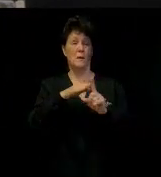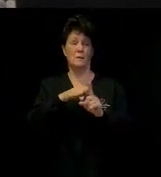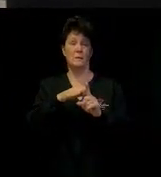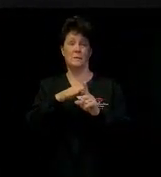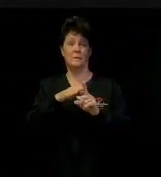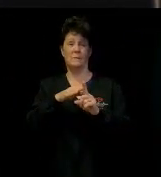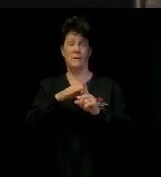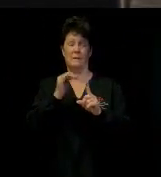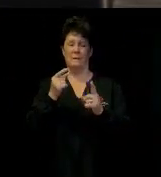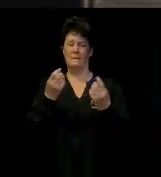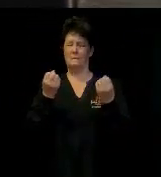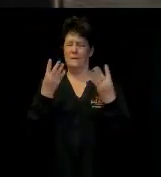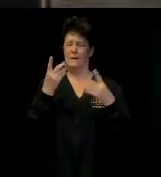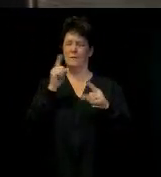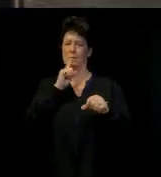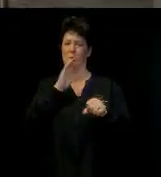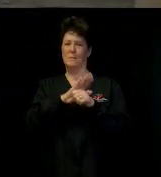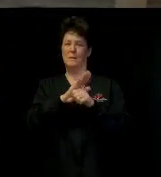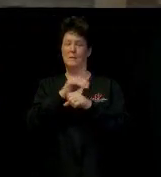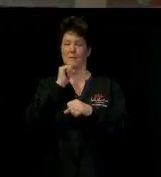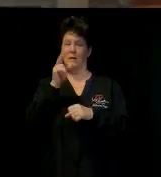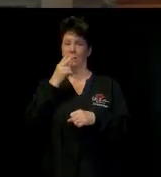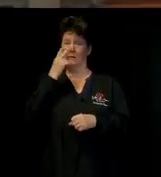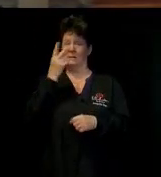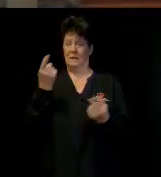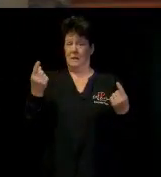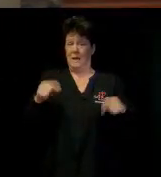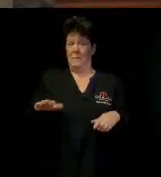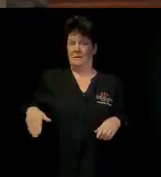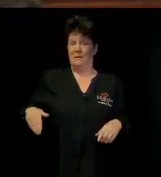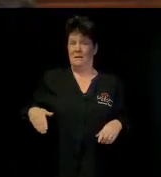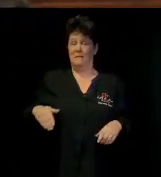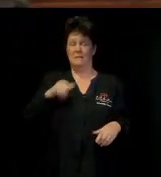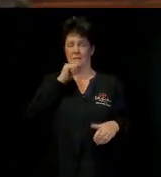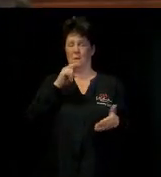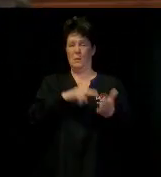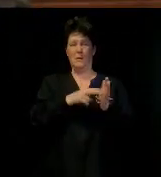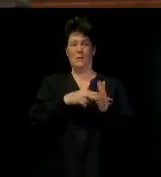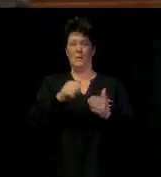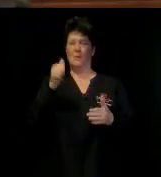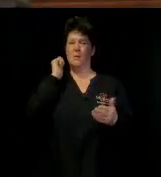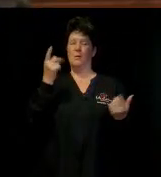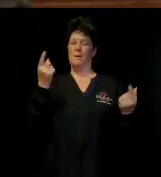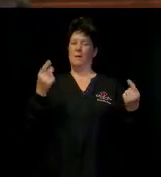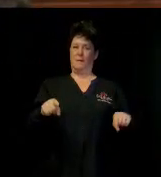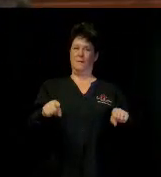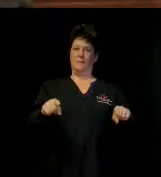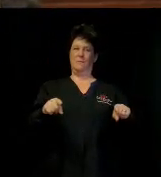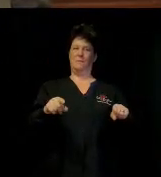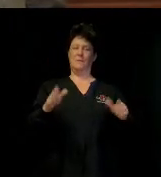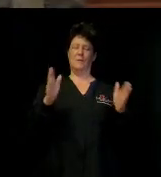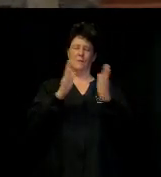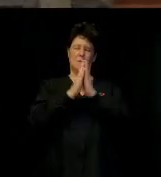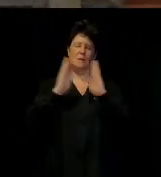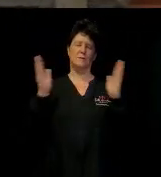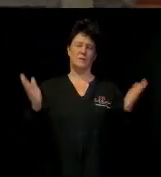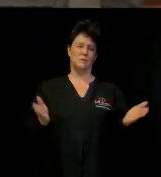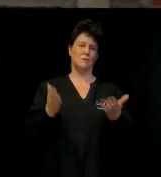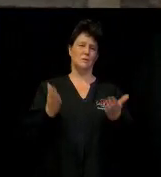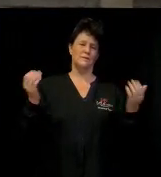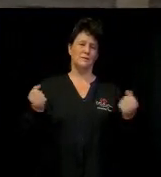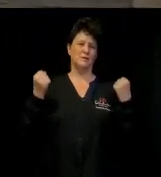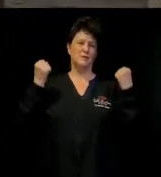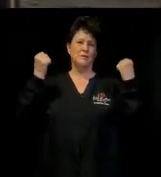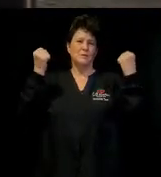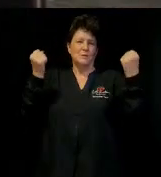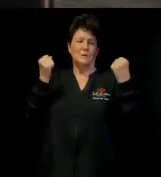to pass. That just because they haven't seen it doesn't mean it's not going to happen, Father. And I pray tonight that you would encourage us, pray you would strengthen us, and I